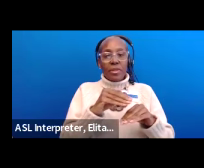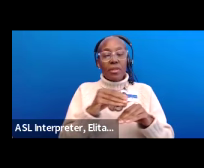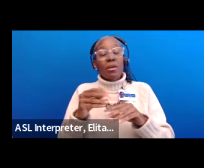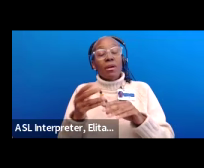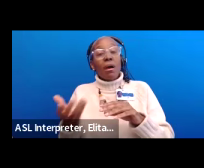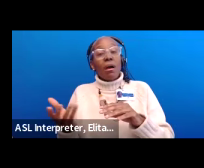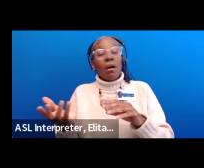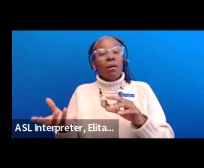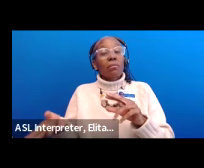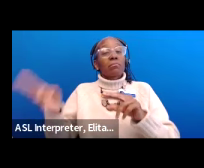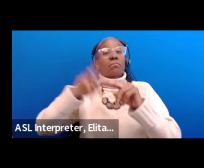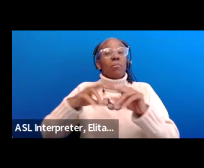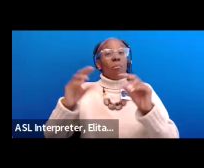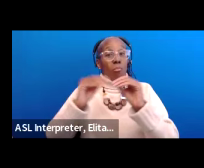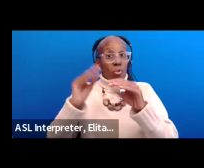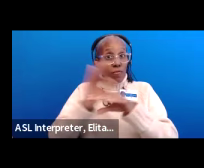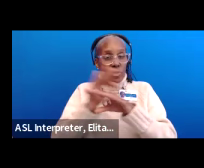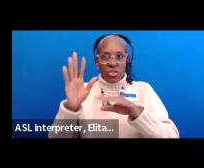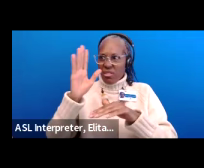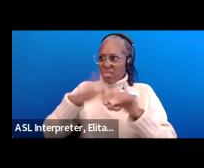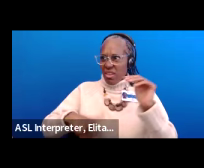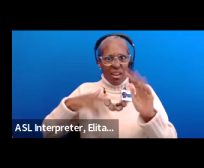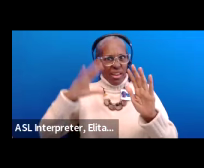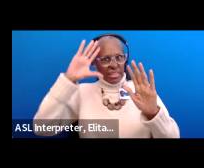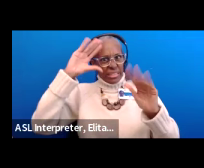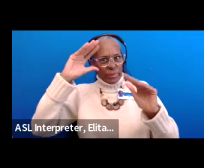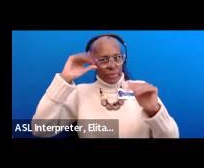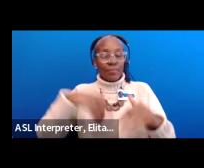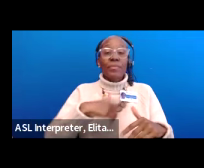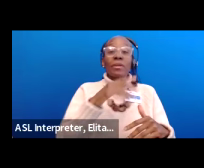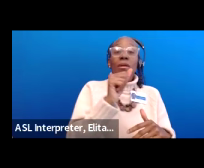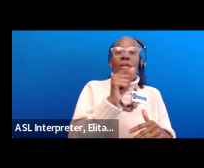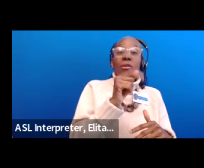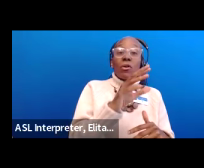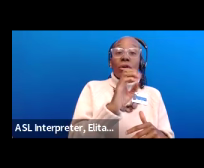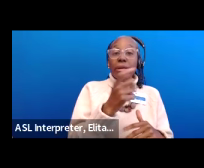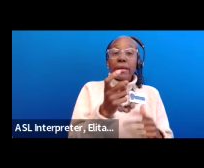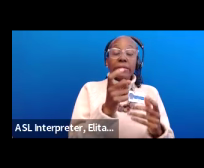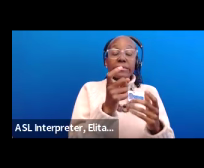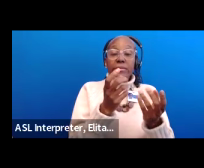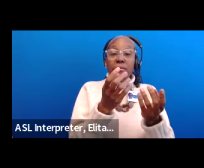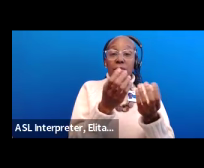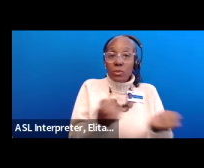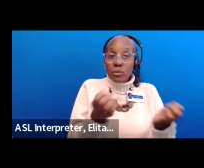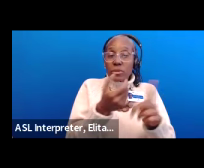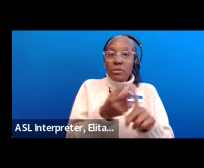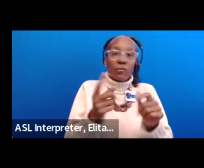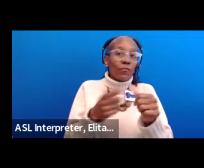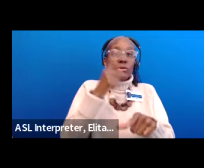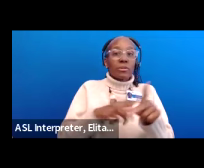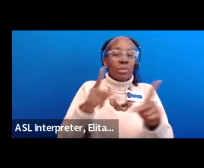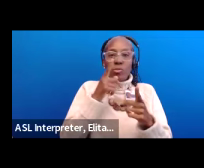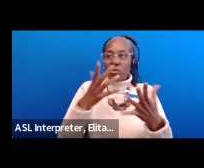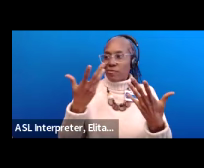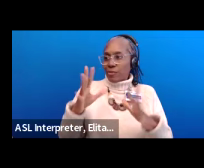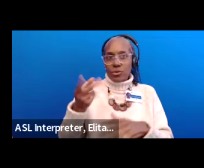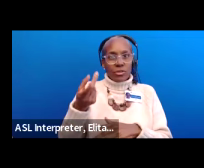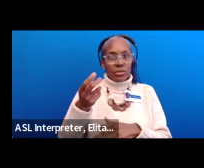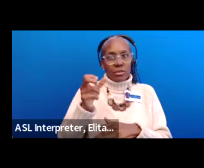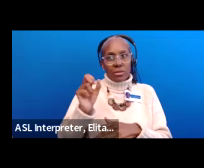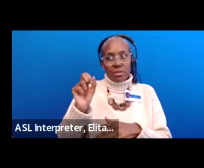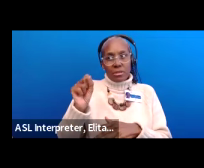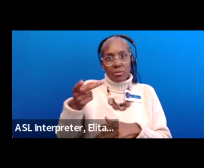function than I anticipated. The ARC-EX device is revolutionary because for the first time, it allows people who've had a spinal cord injury